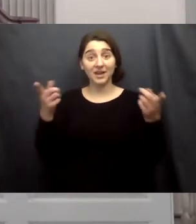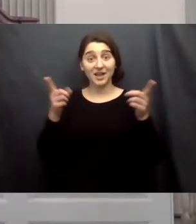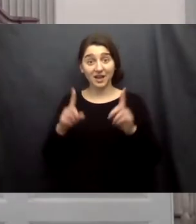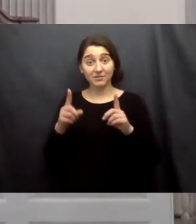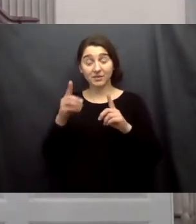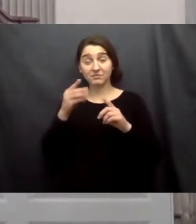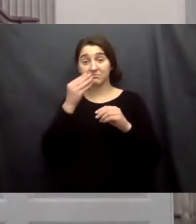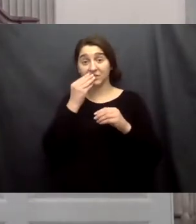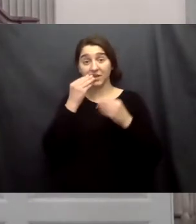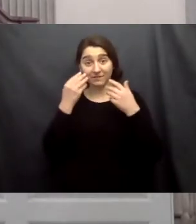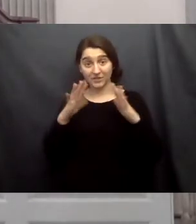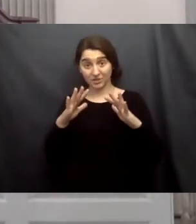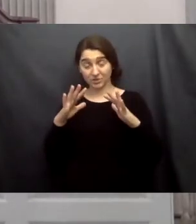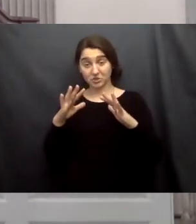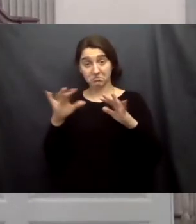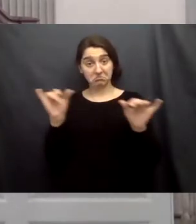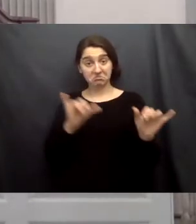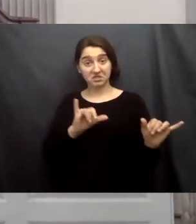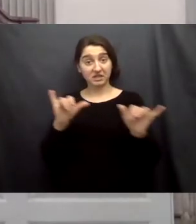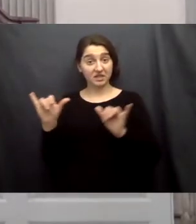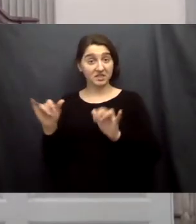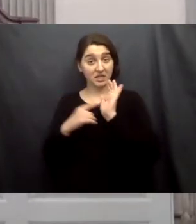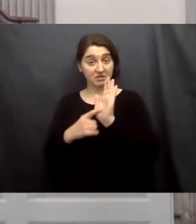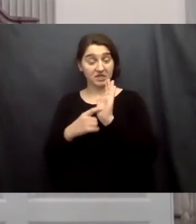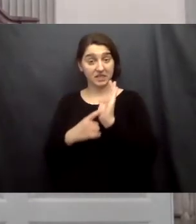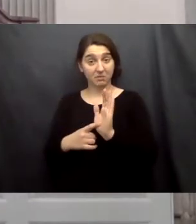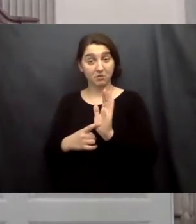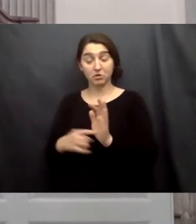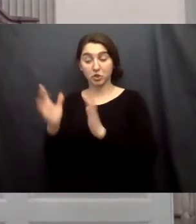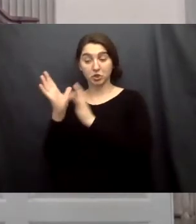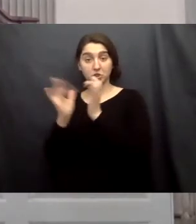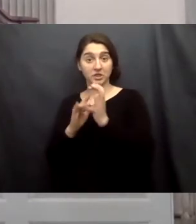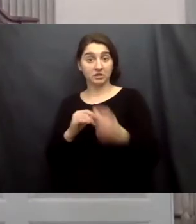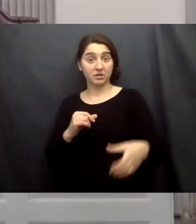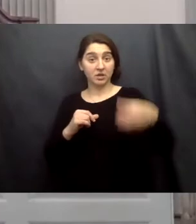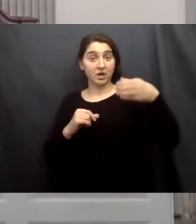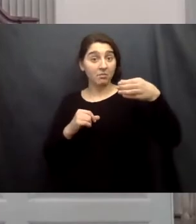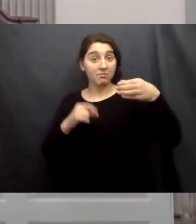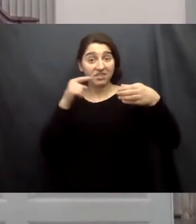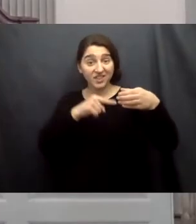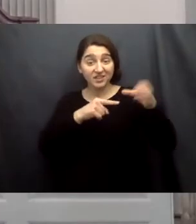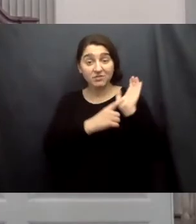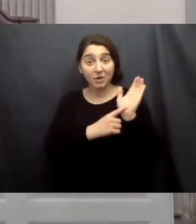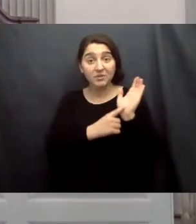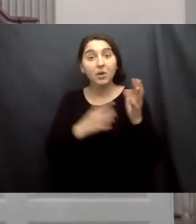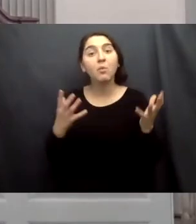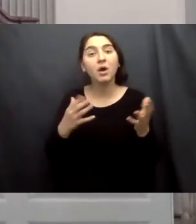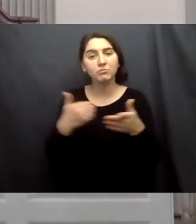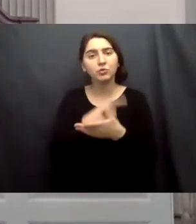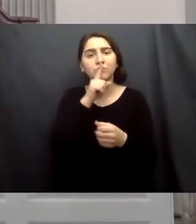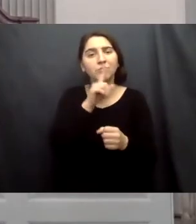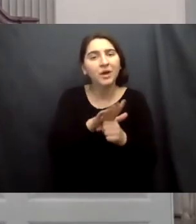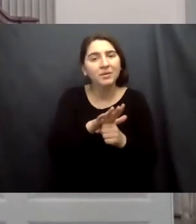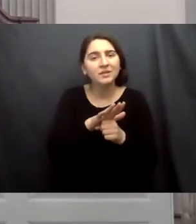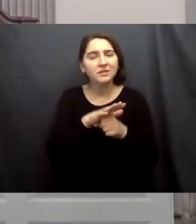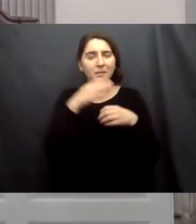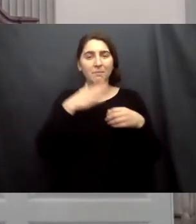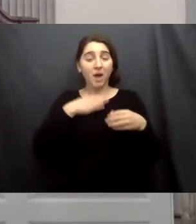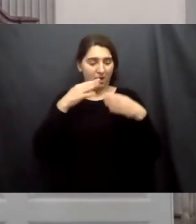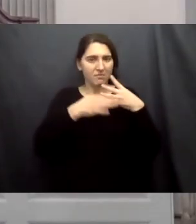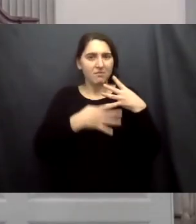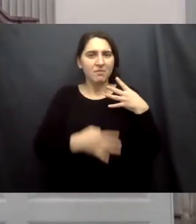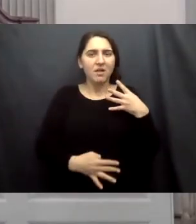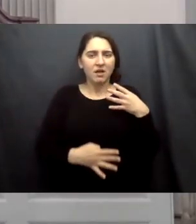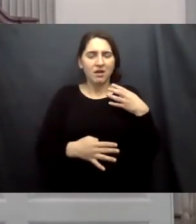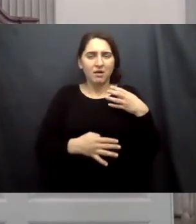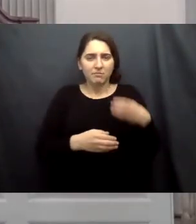In the same way, after supper, Jesus took the cup, saying, "This is the new covenant poured out